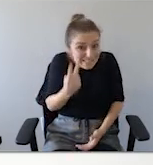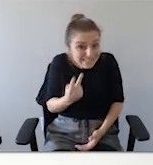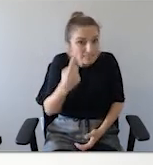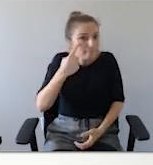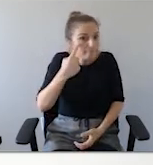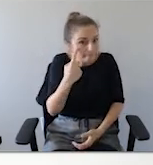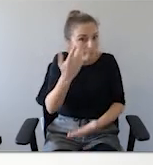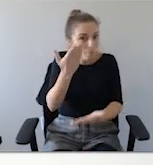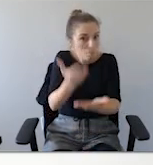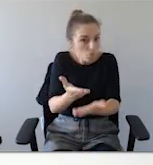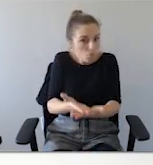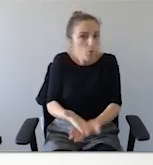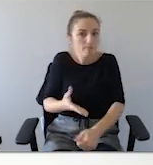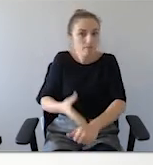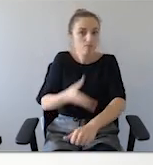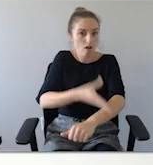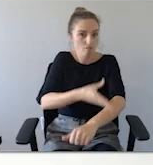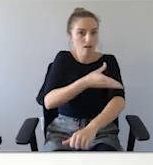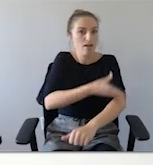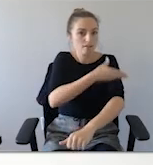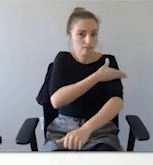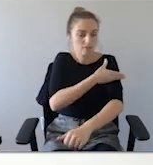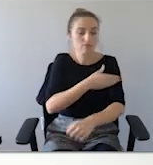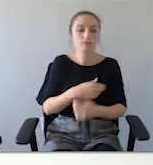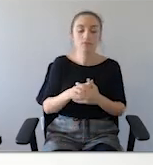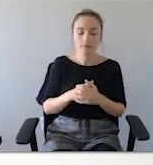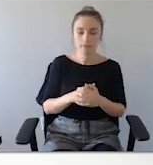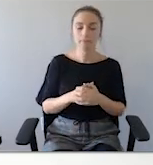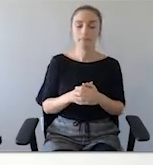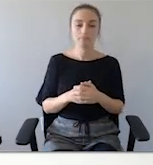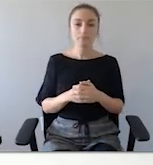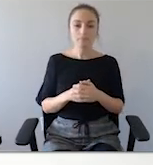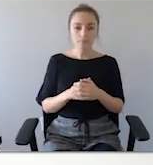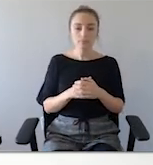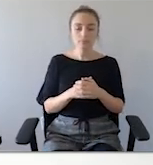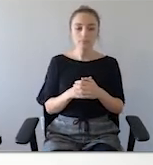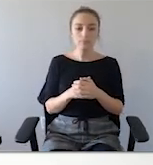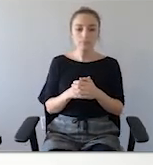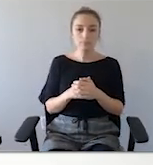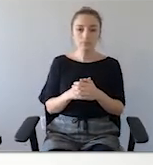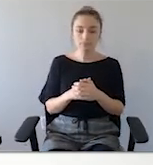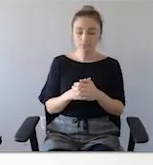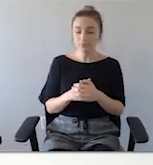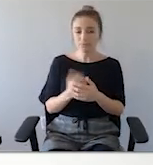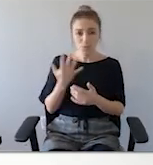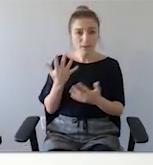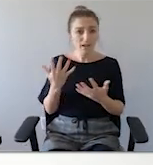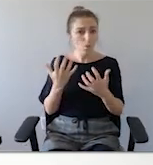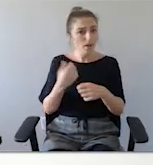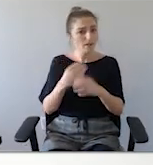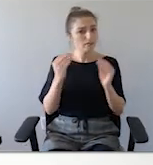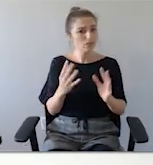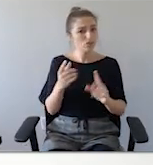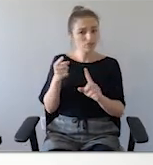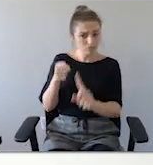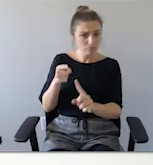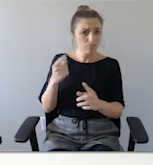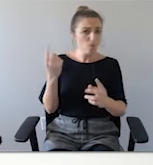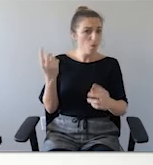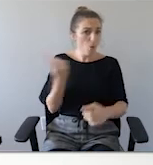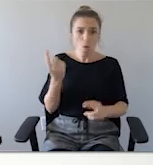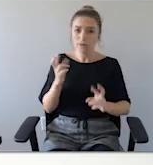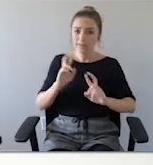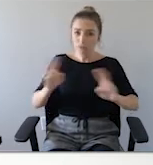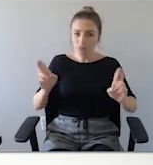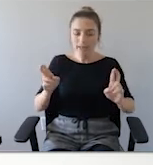about, and that way they already always had it ready. Did I always ask for it? No. No. Because if he